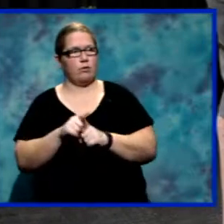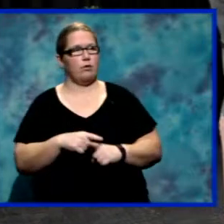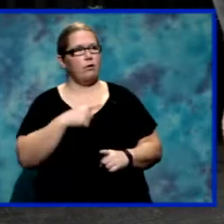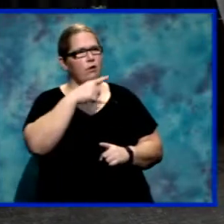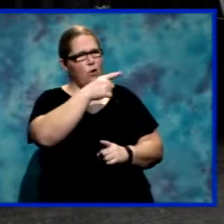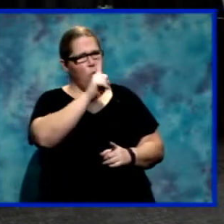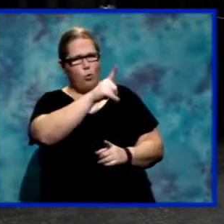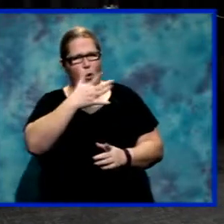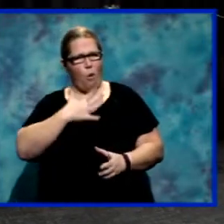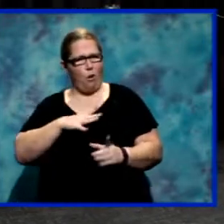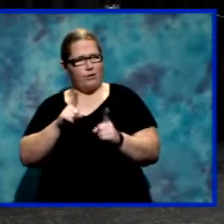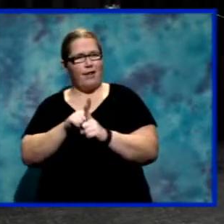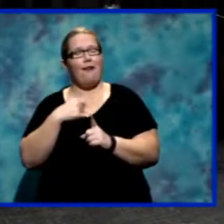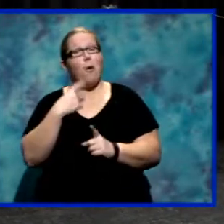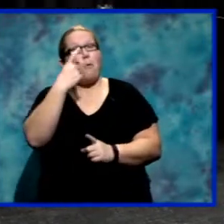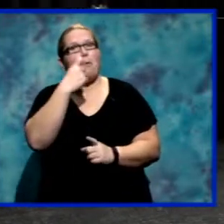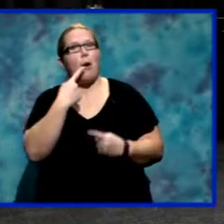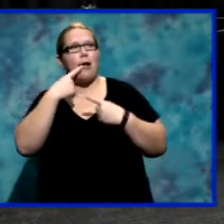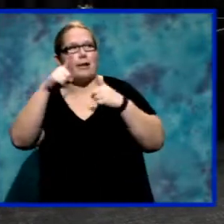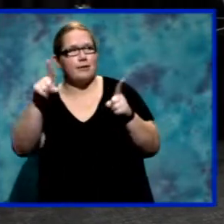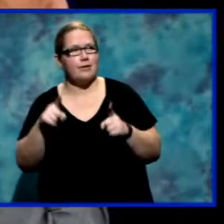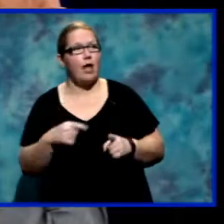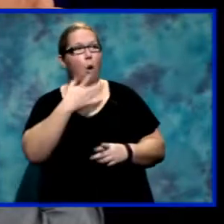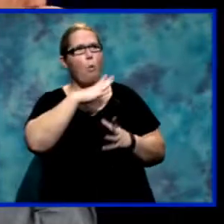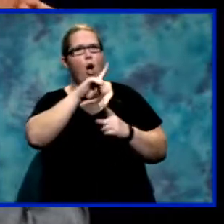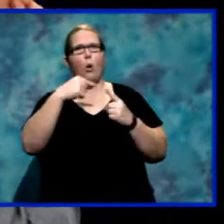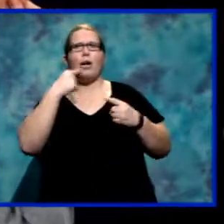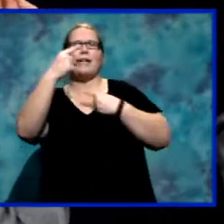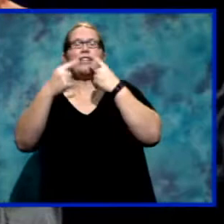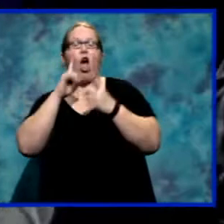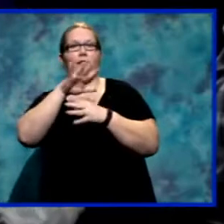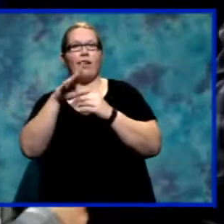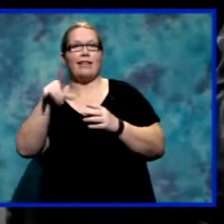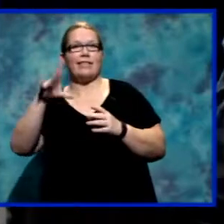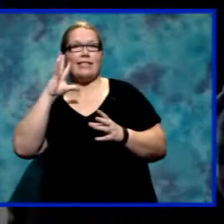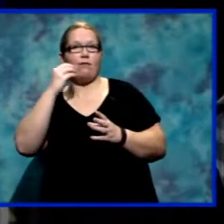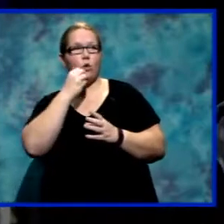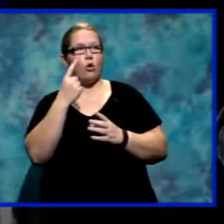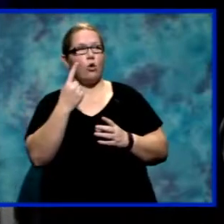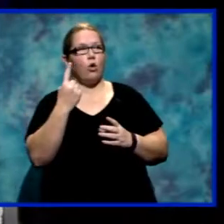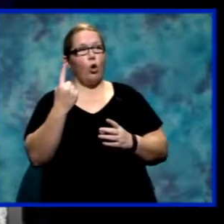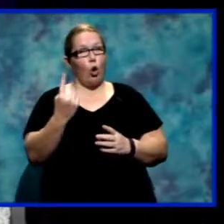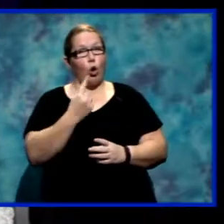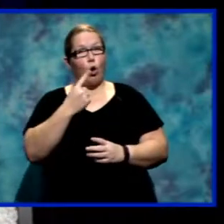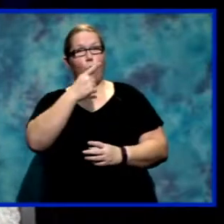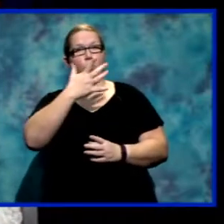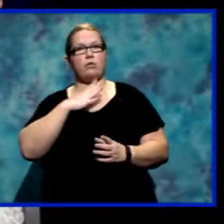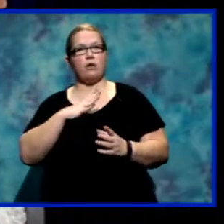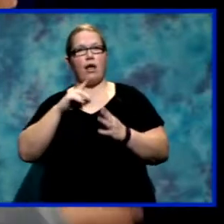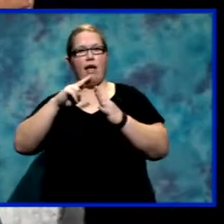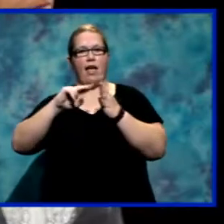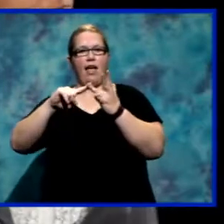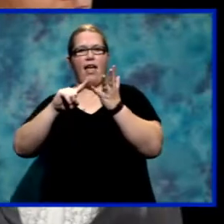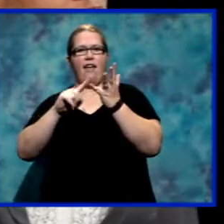like, Lloyd? I've got one more announcement. The reason I was telling you about this afternoon is, who considers themselves a Foundation New Hope